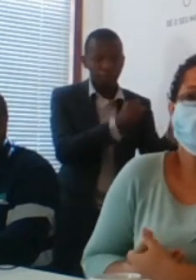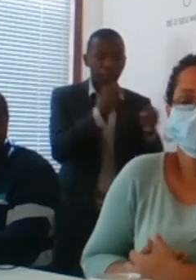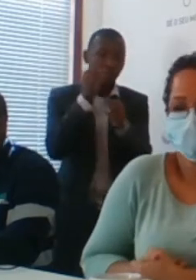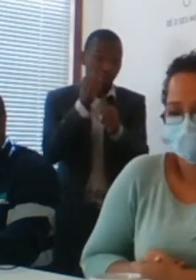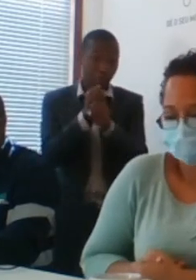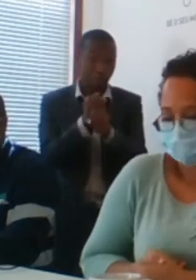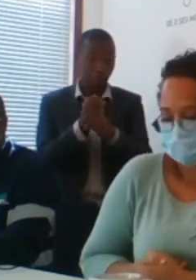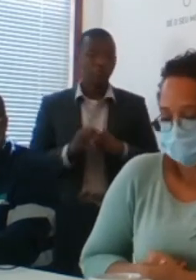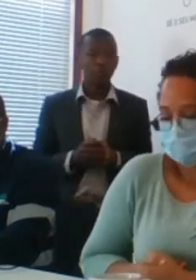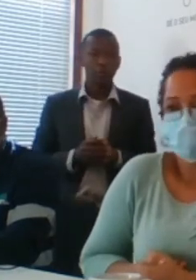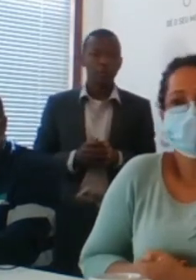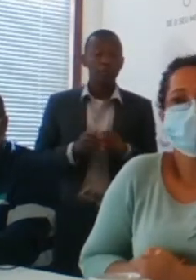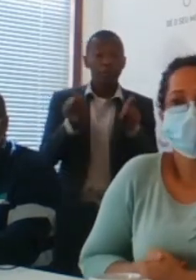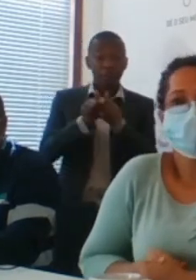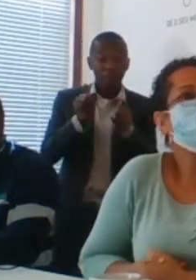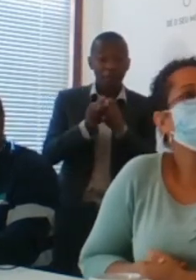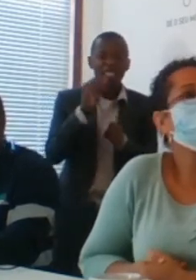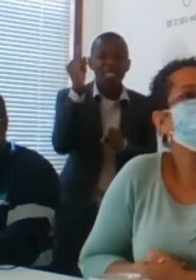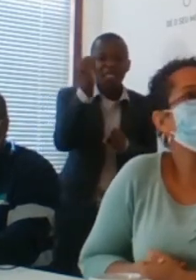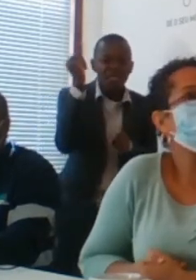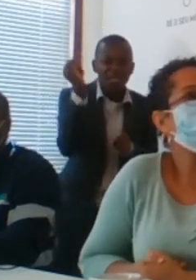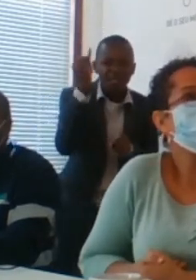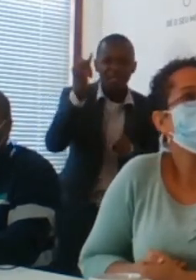the Institute of Labor Studies Alberto Cassimis.